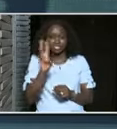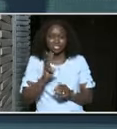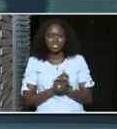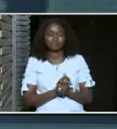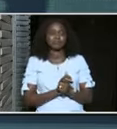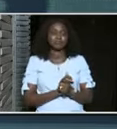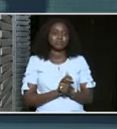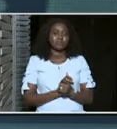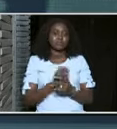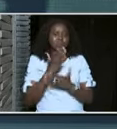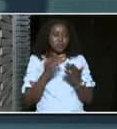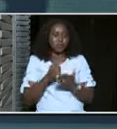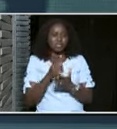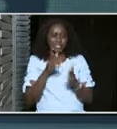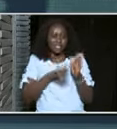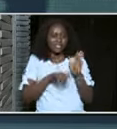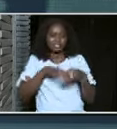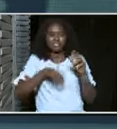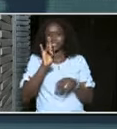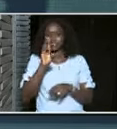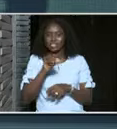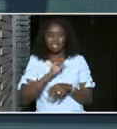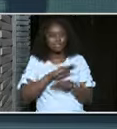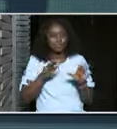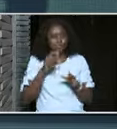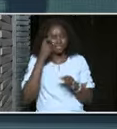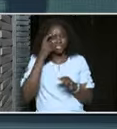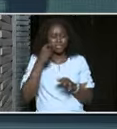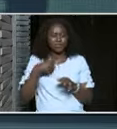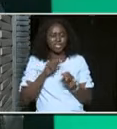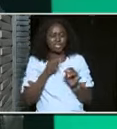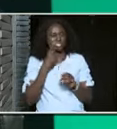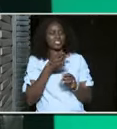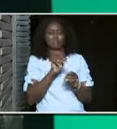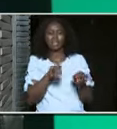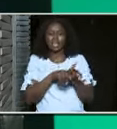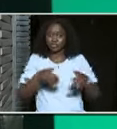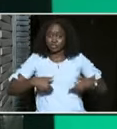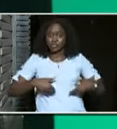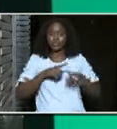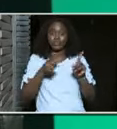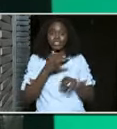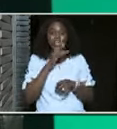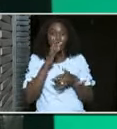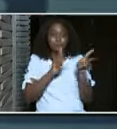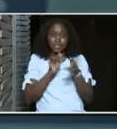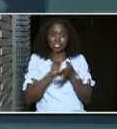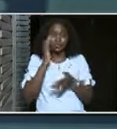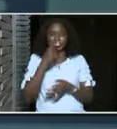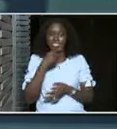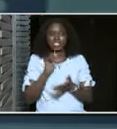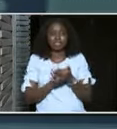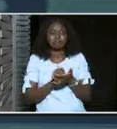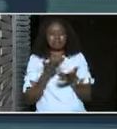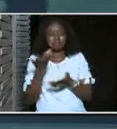still less than 70. I don't think he can be regarded as young, but there are people who will say at least he still